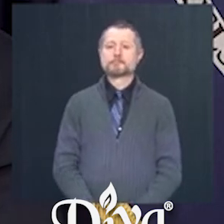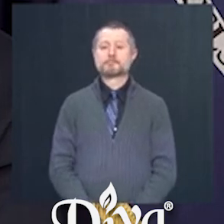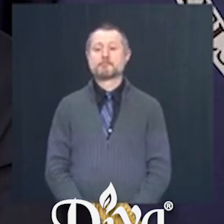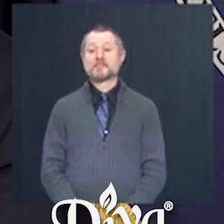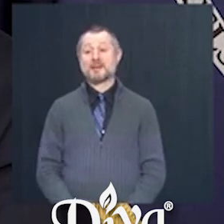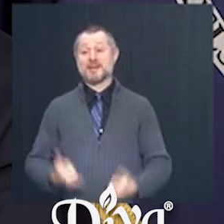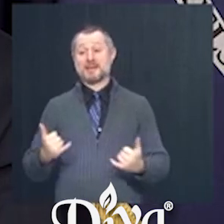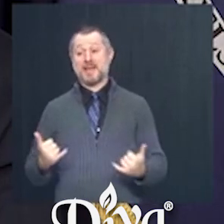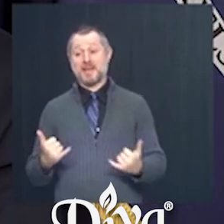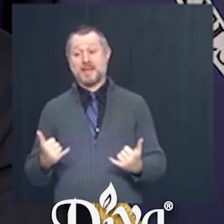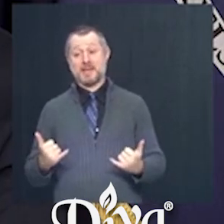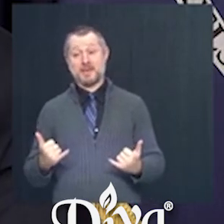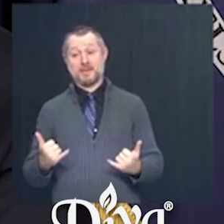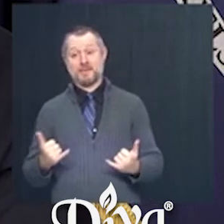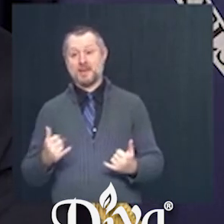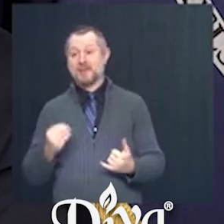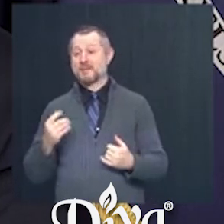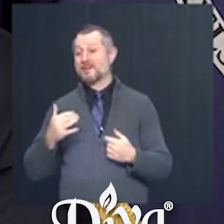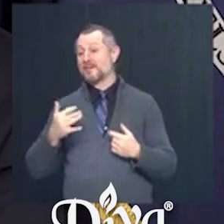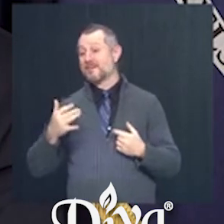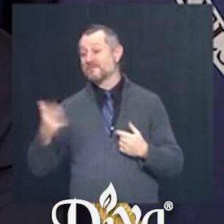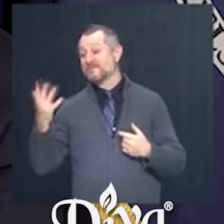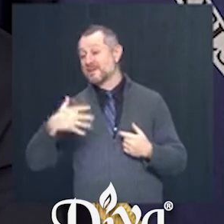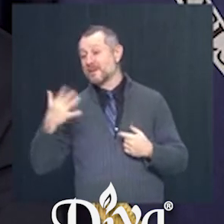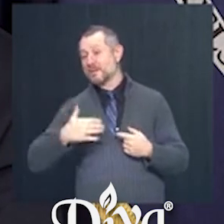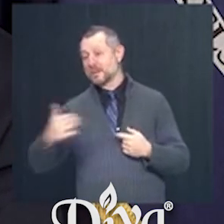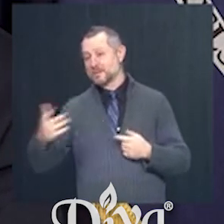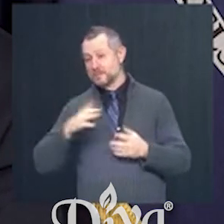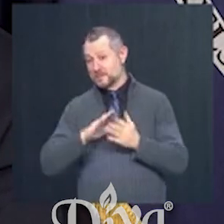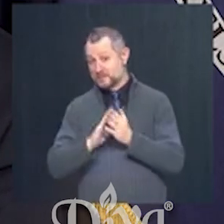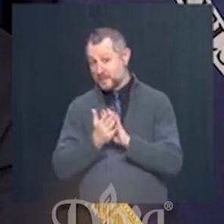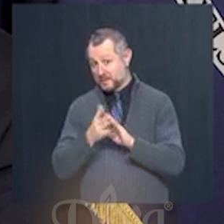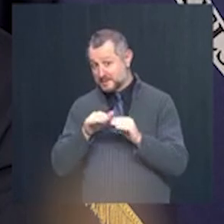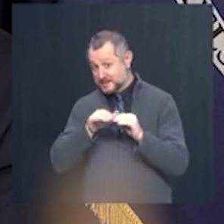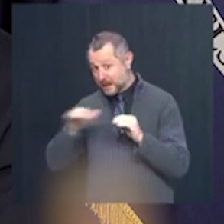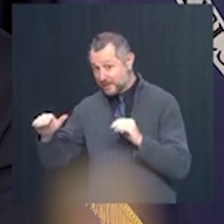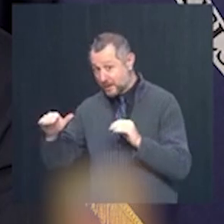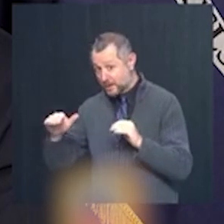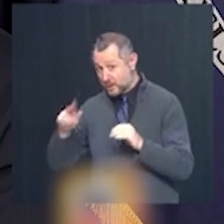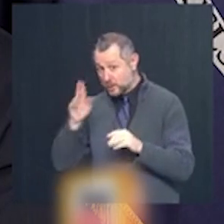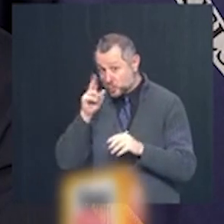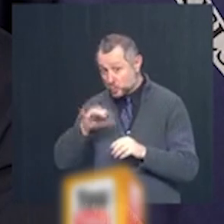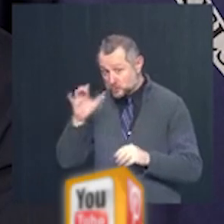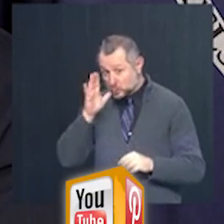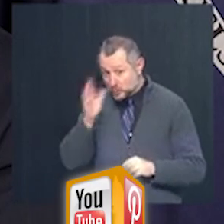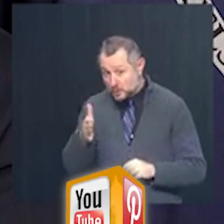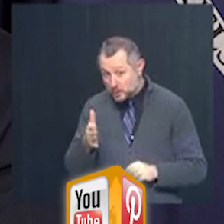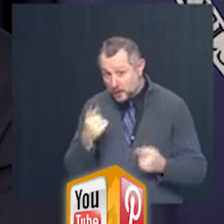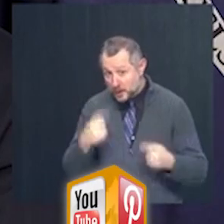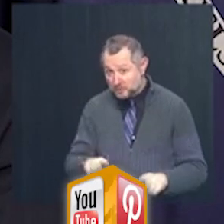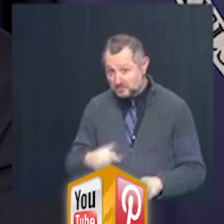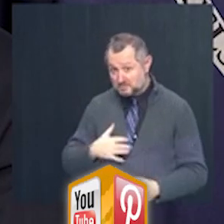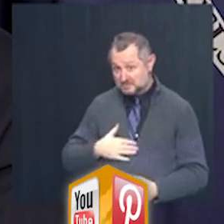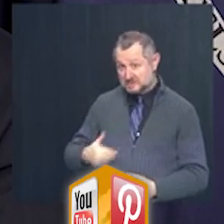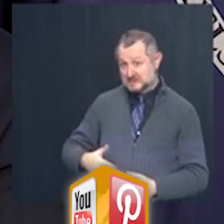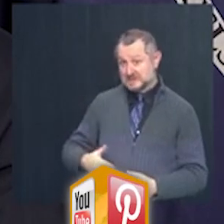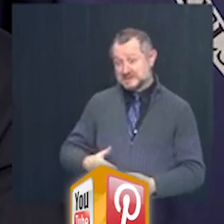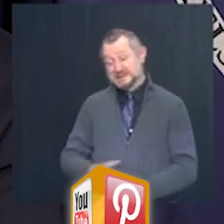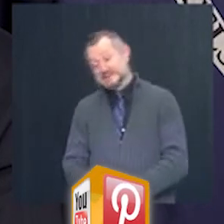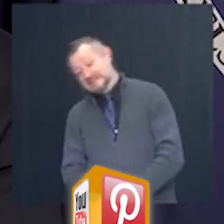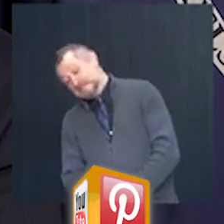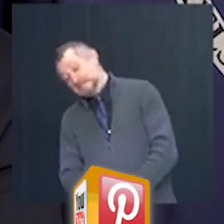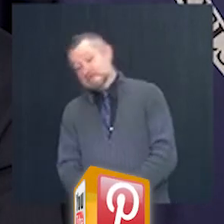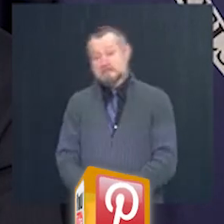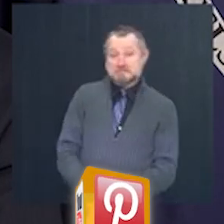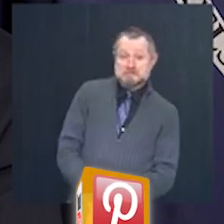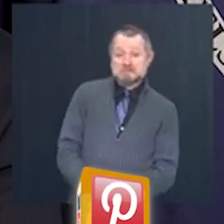and 5 days we'll see a stabilization rate in New York City? I would be